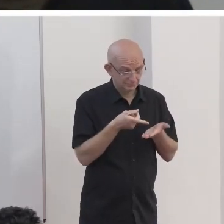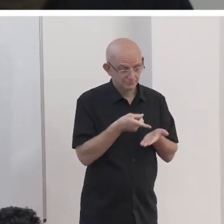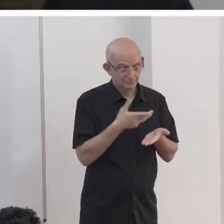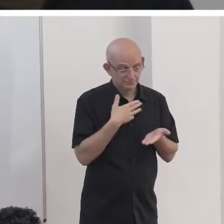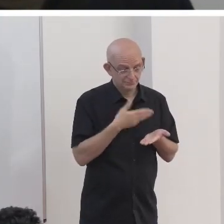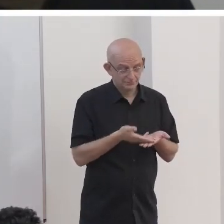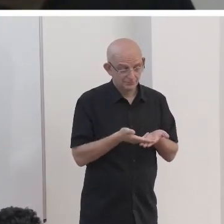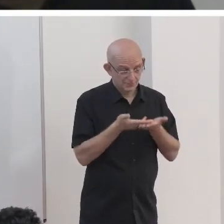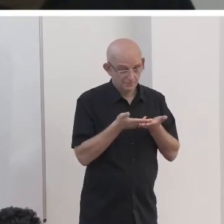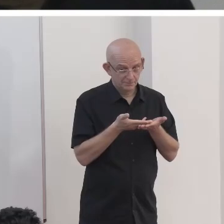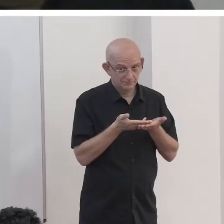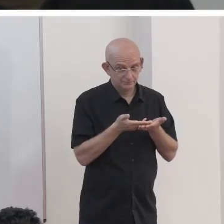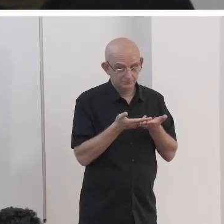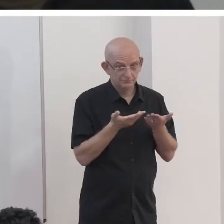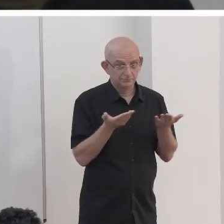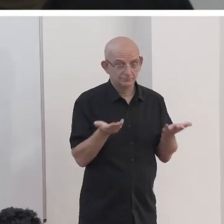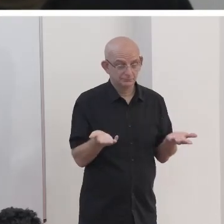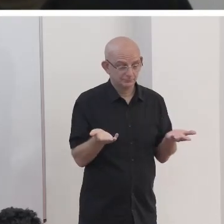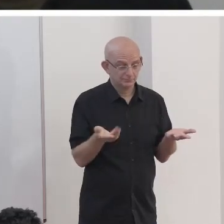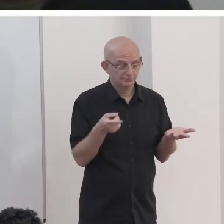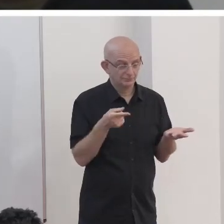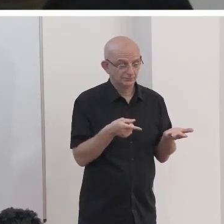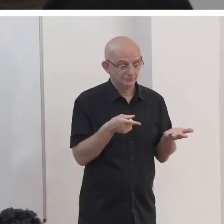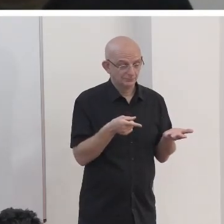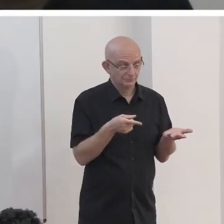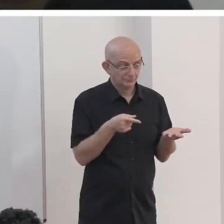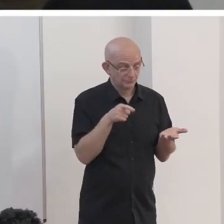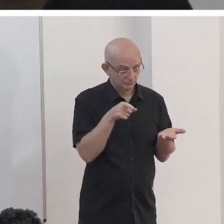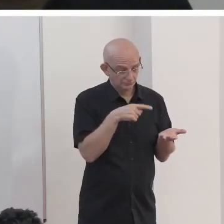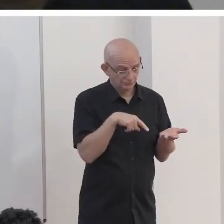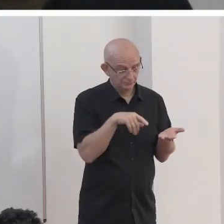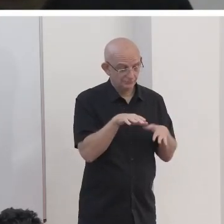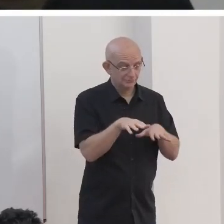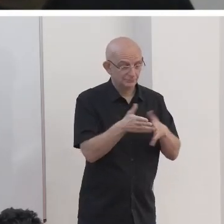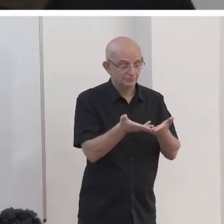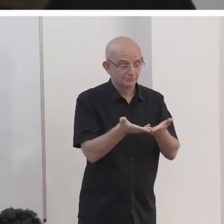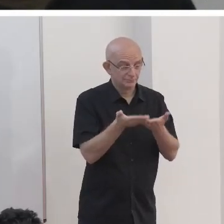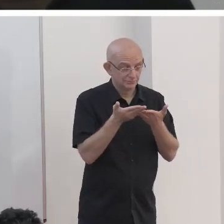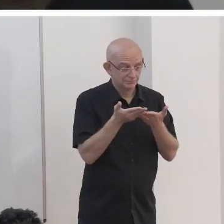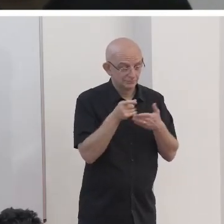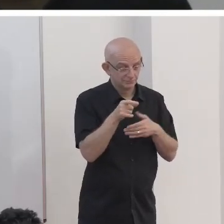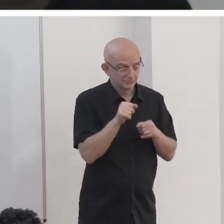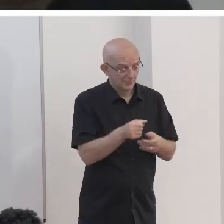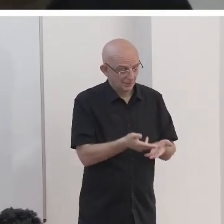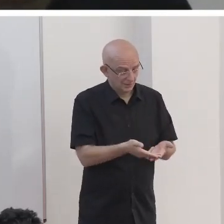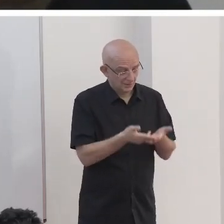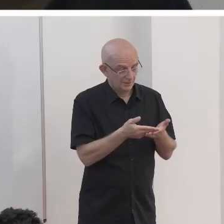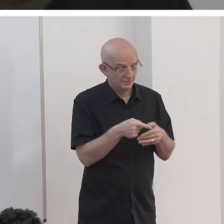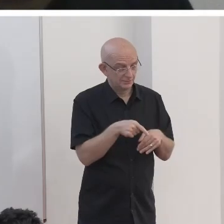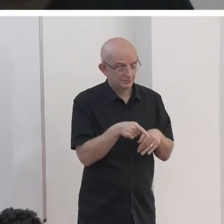help, to get treatment, because it is completely injured by a hunter.